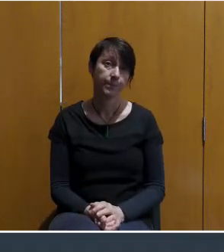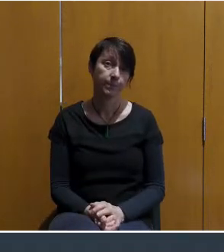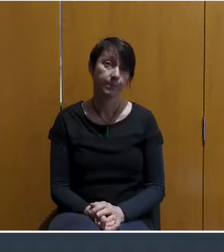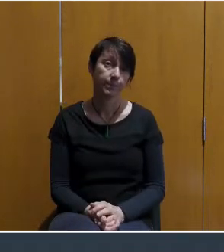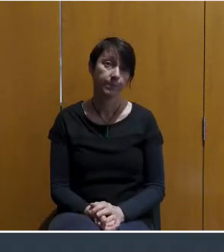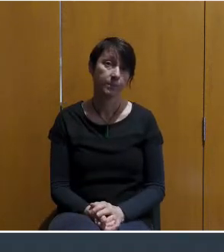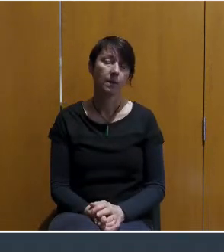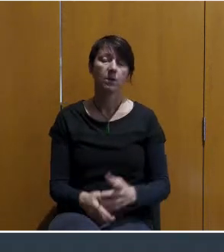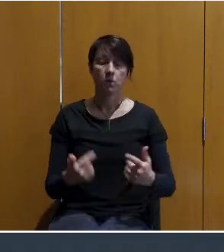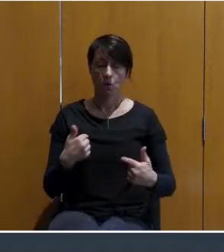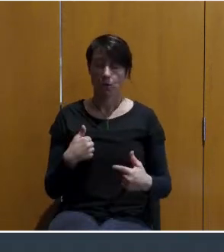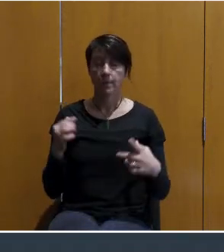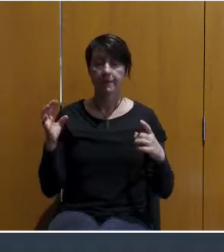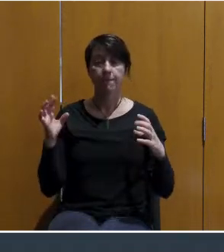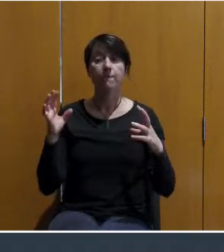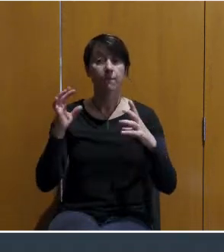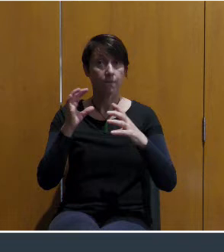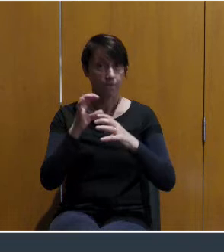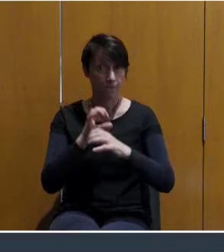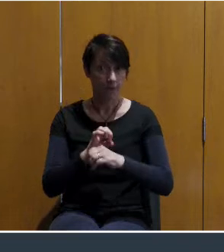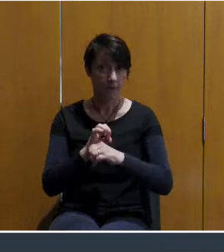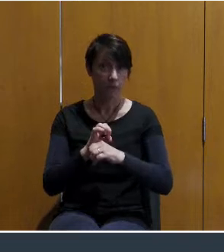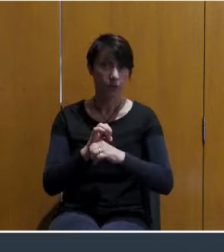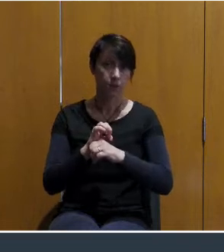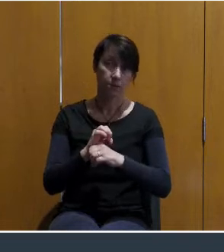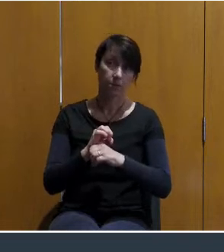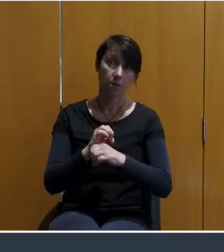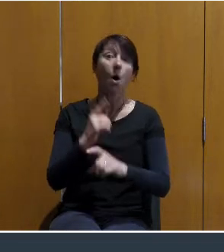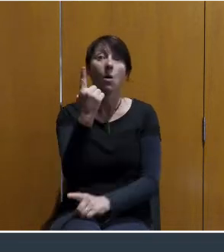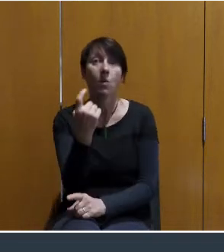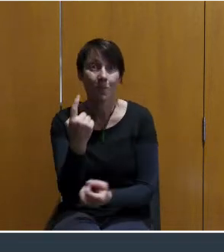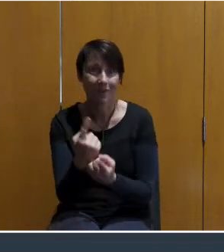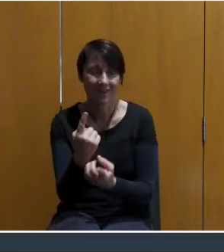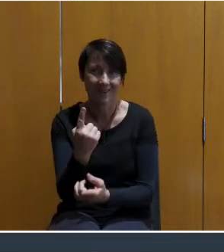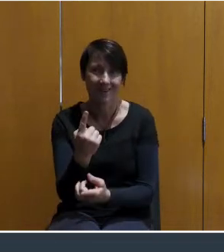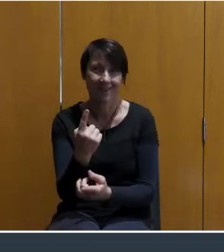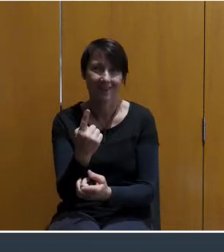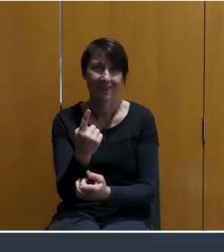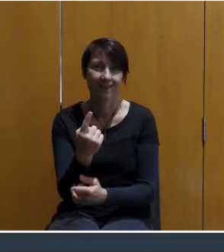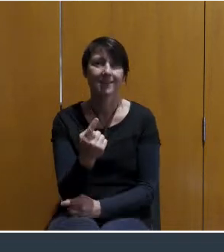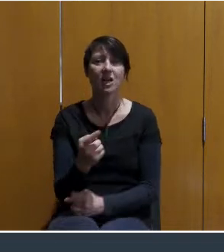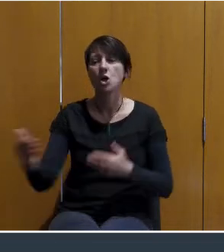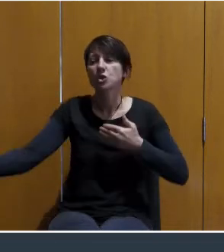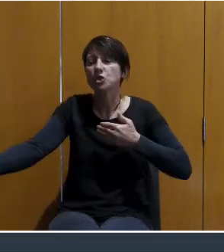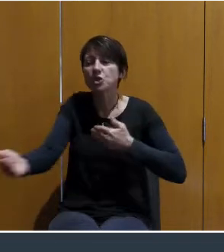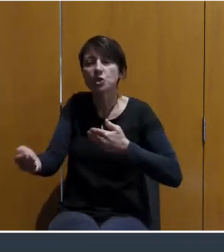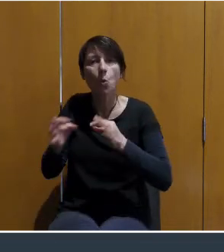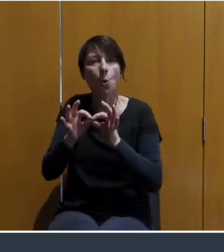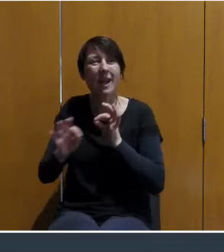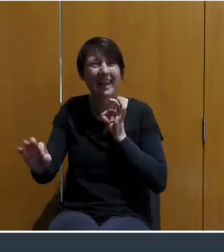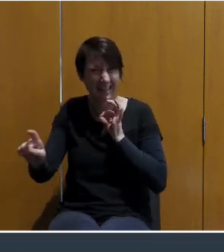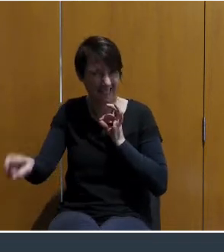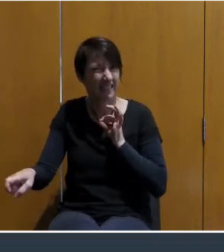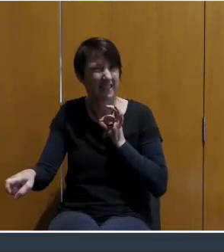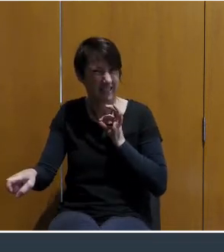just to finish off, I'd just like to say, one more thing, short leads. If you can